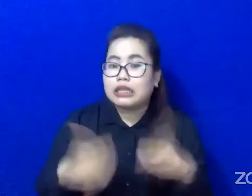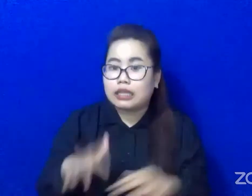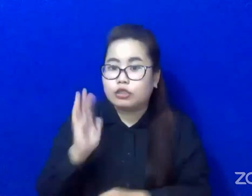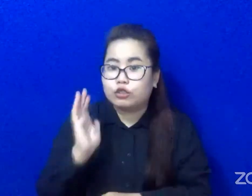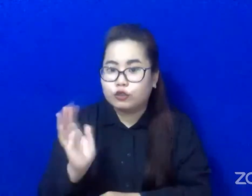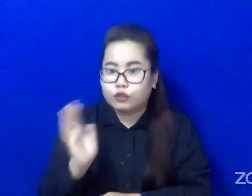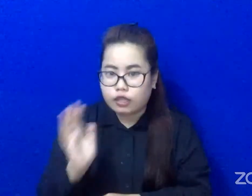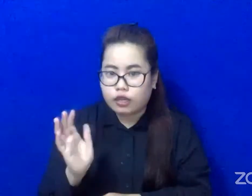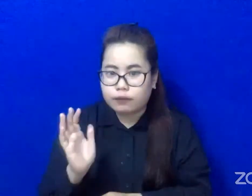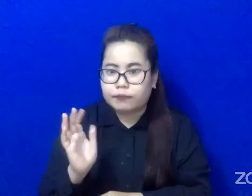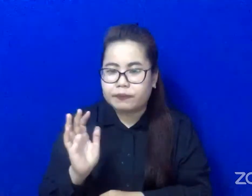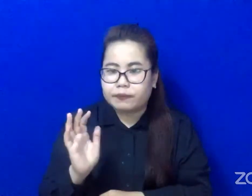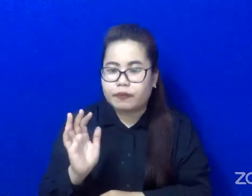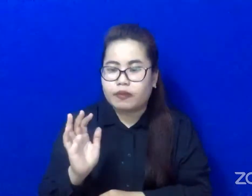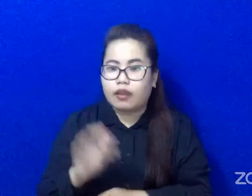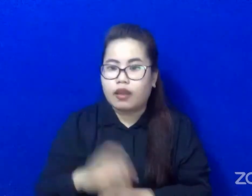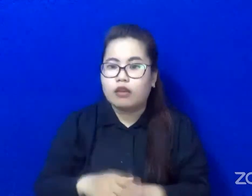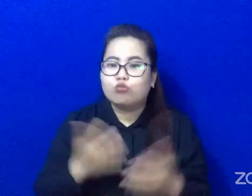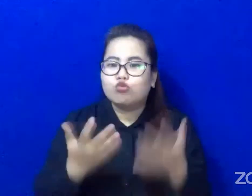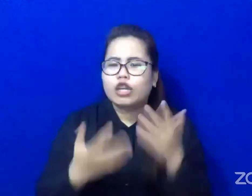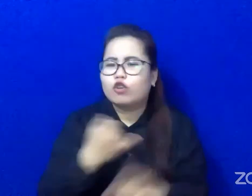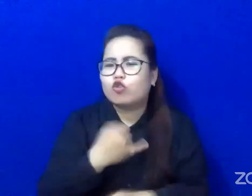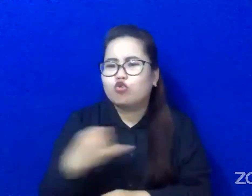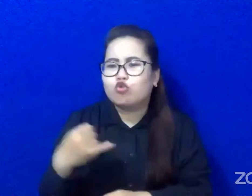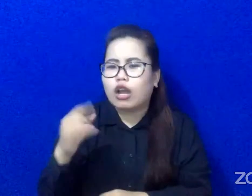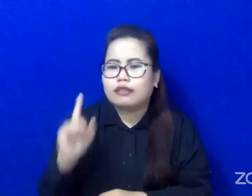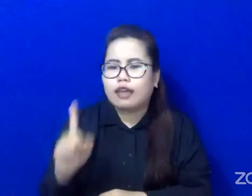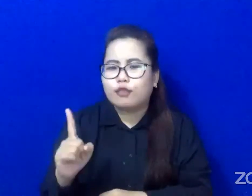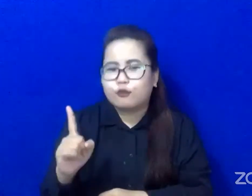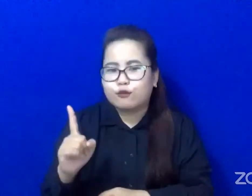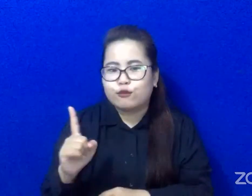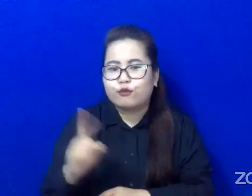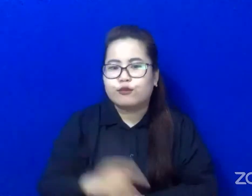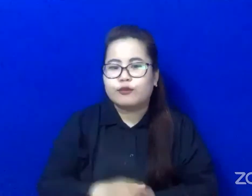selesai. Saya kurang 1